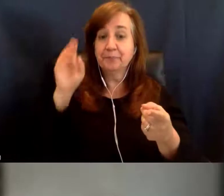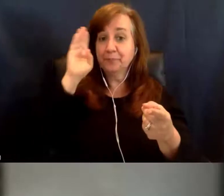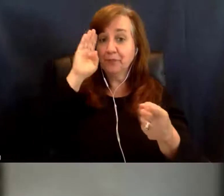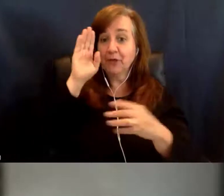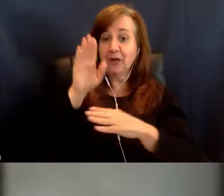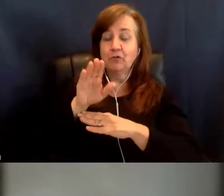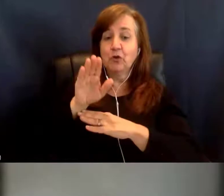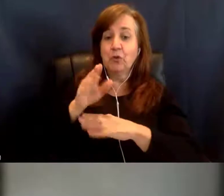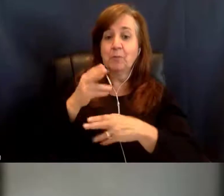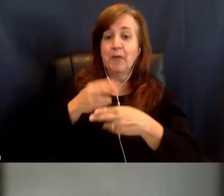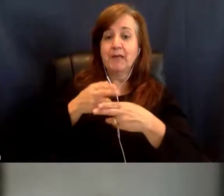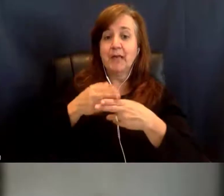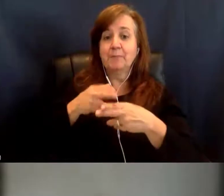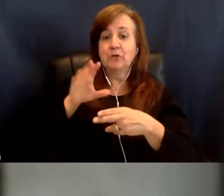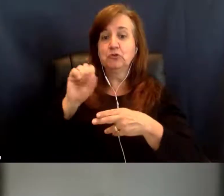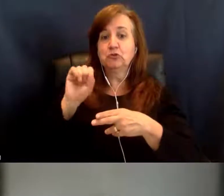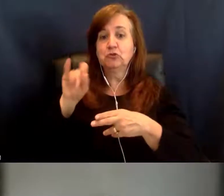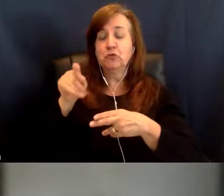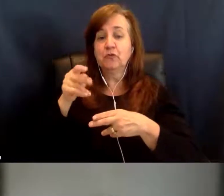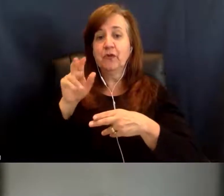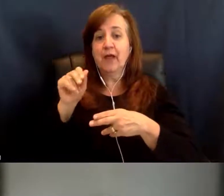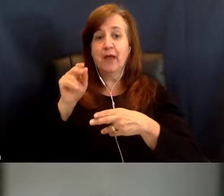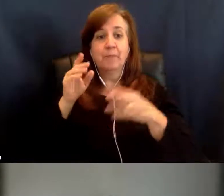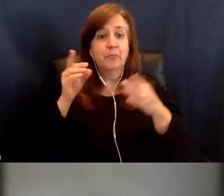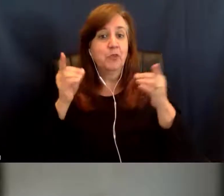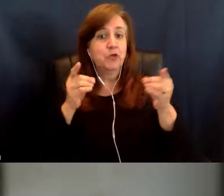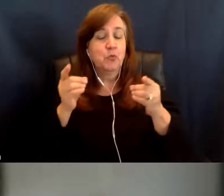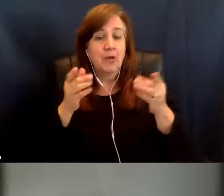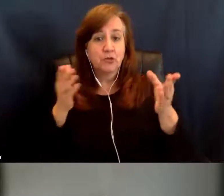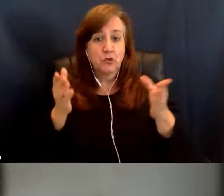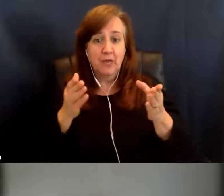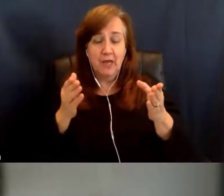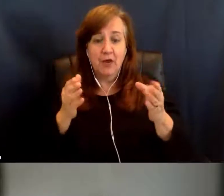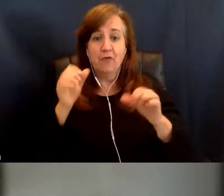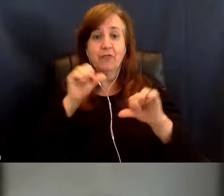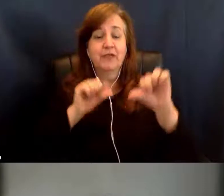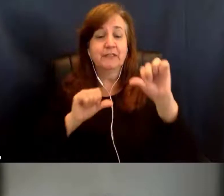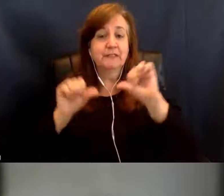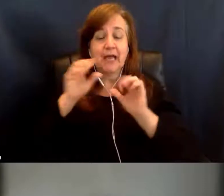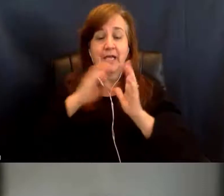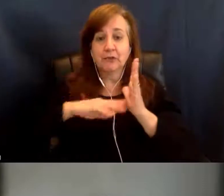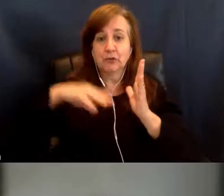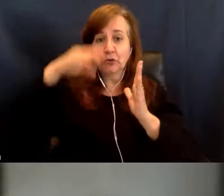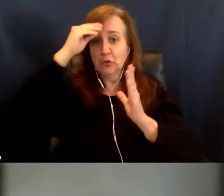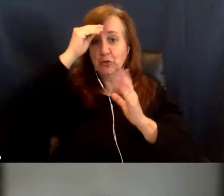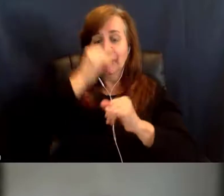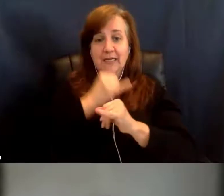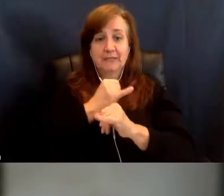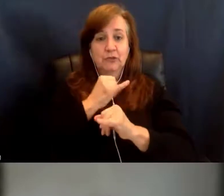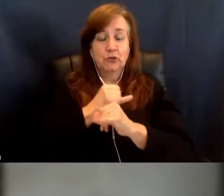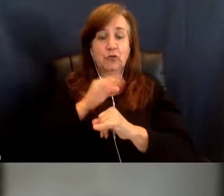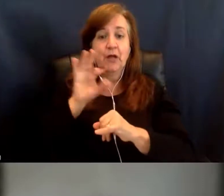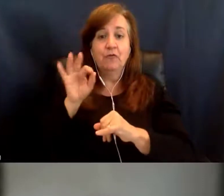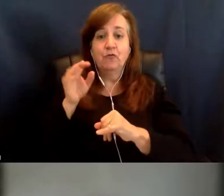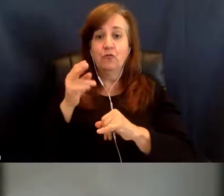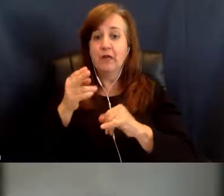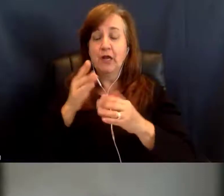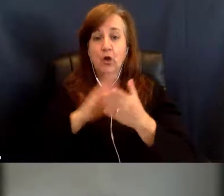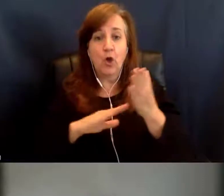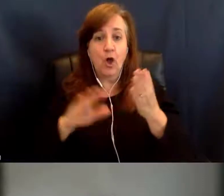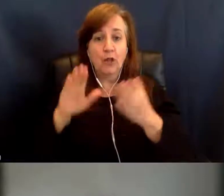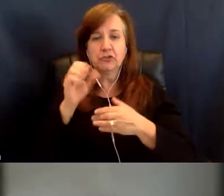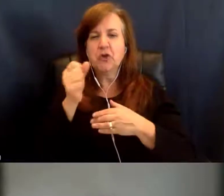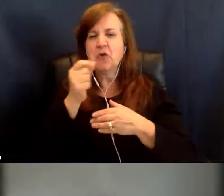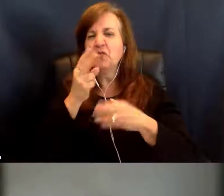I am the director of the Science Learning Institute at Foothill College. Thank you all so much for being here. Just a few